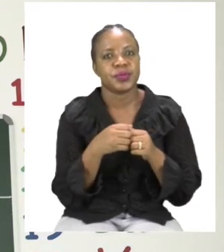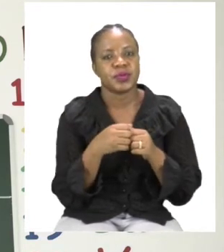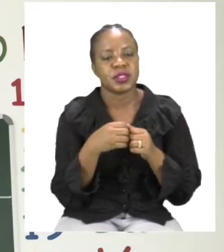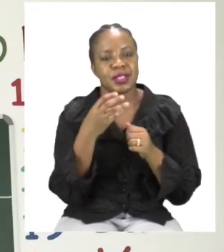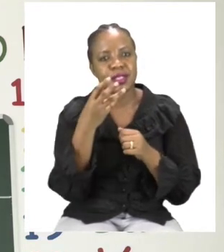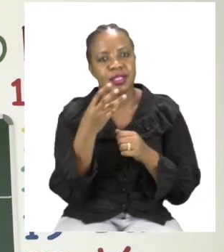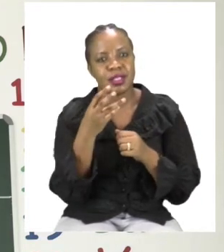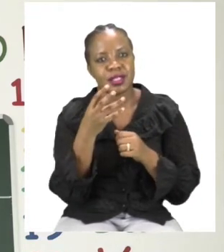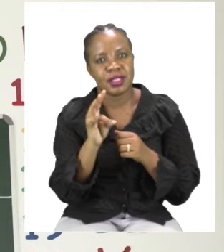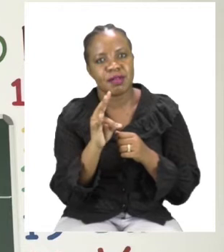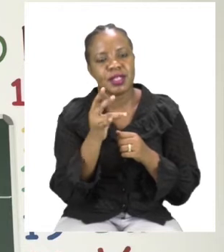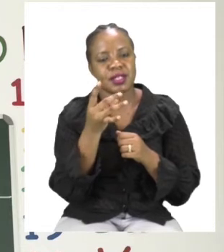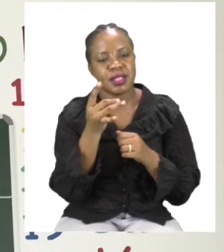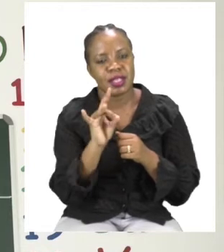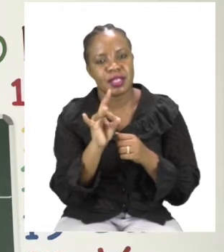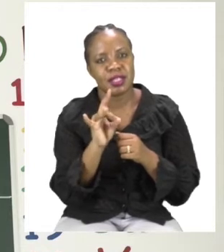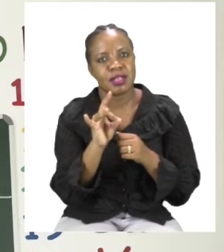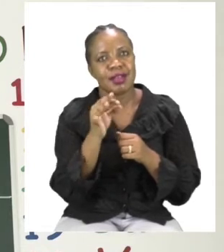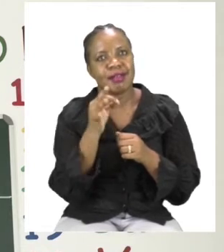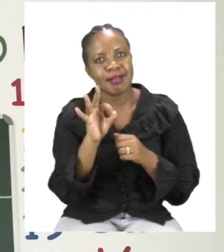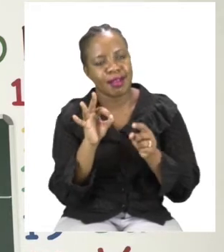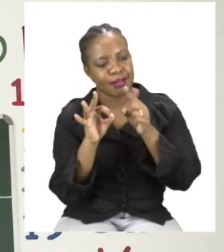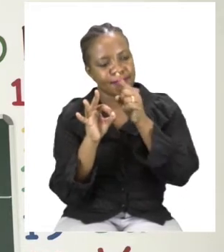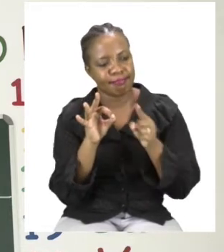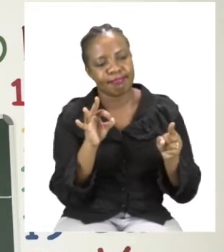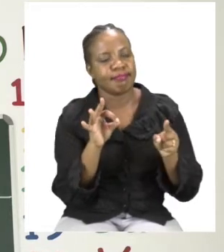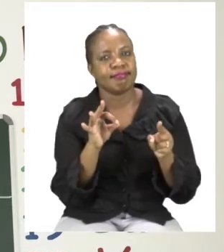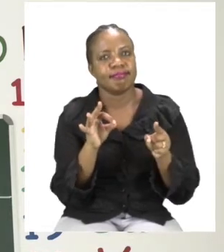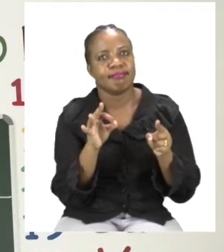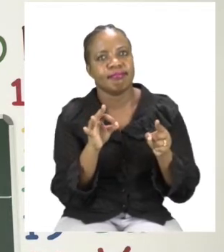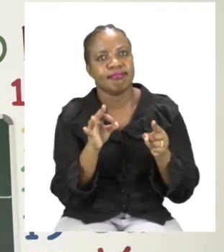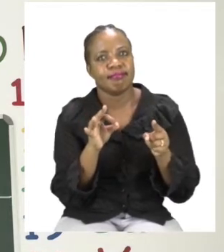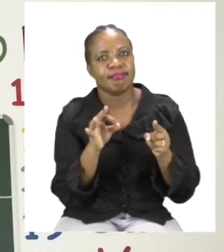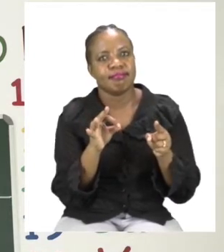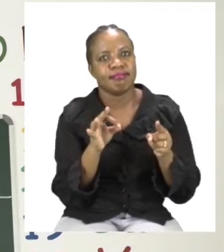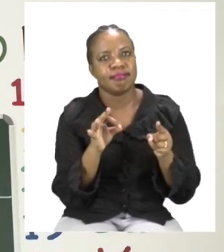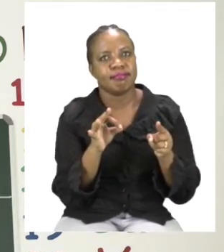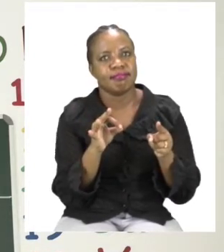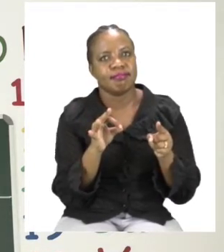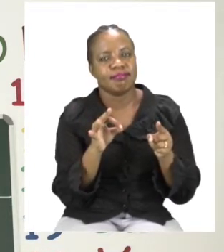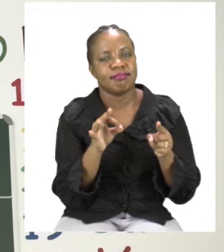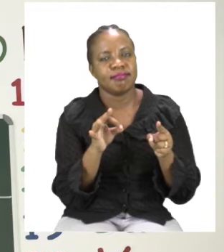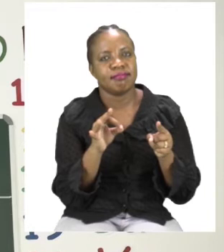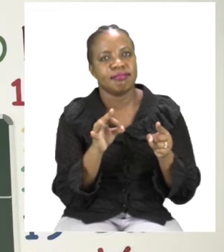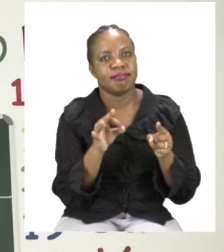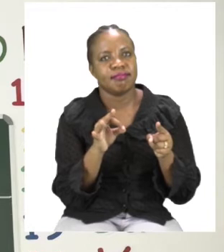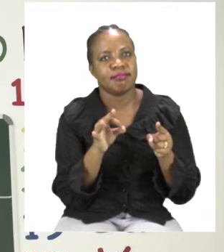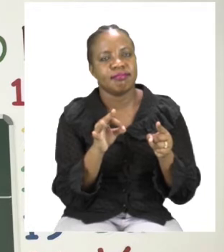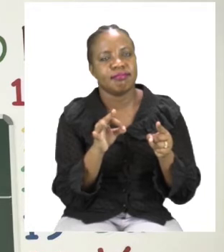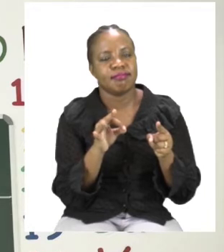7, 8, 9. So we are on 9 now, and we're going to cross out our